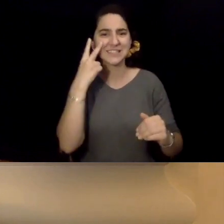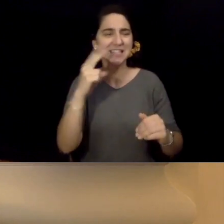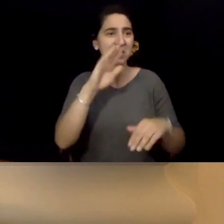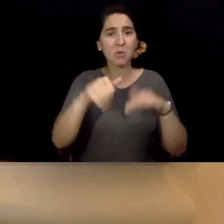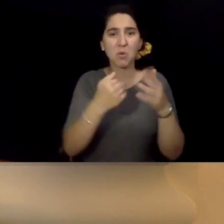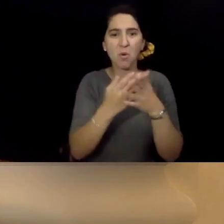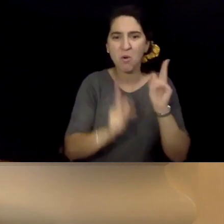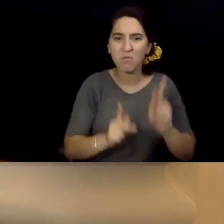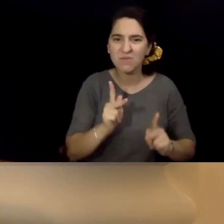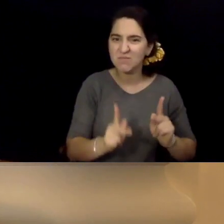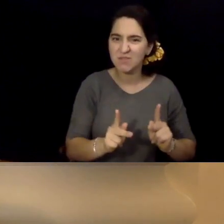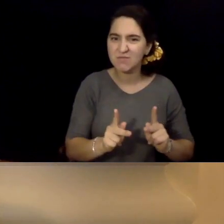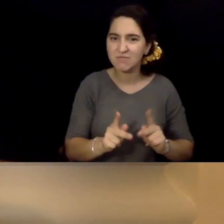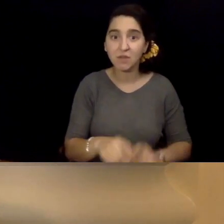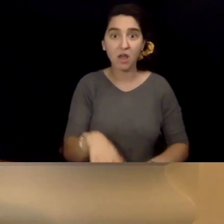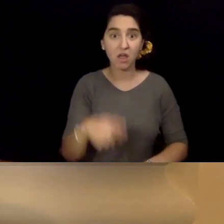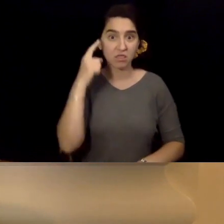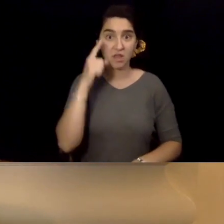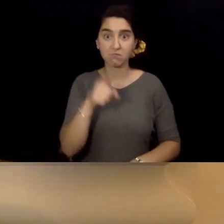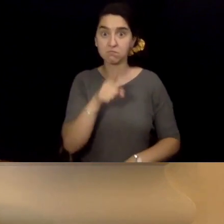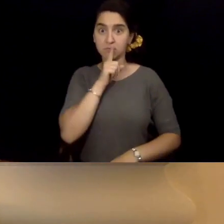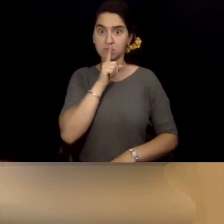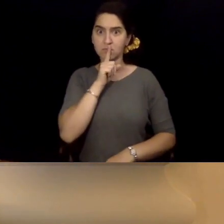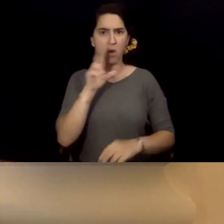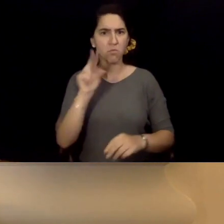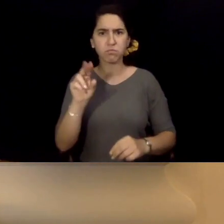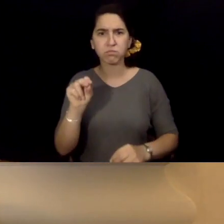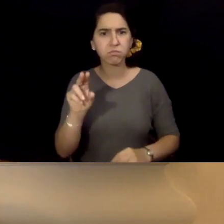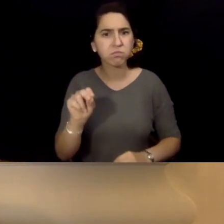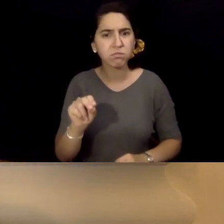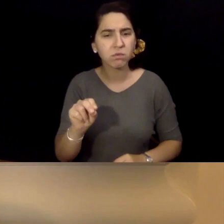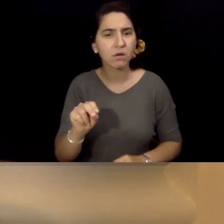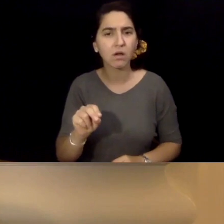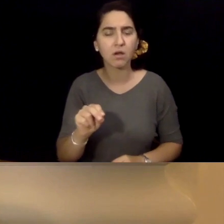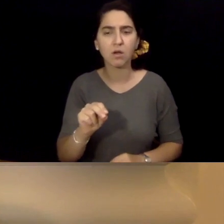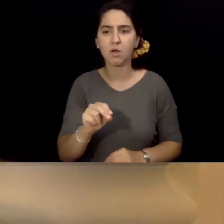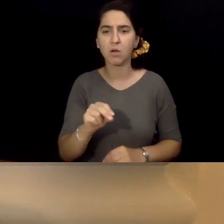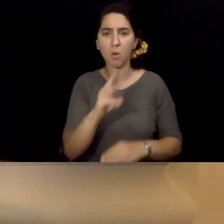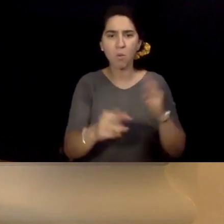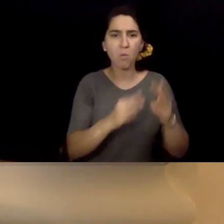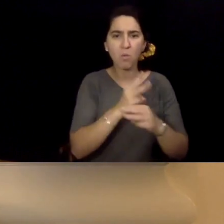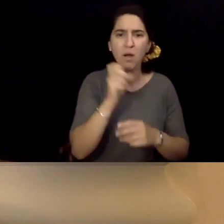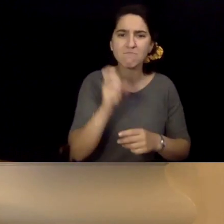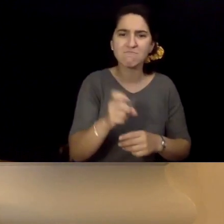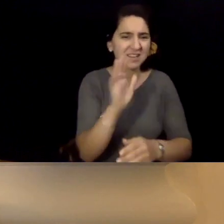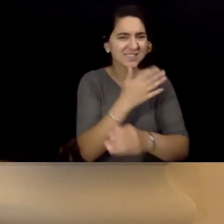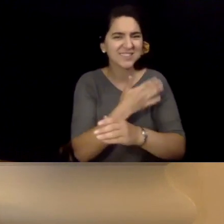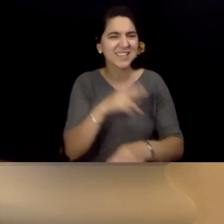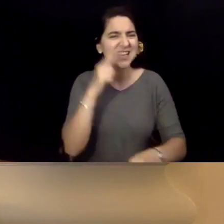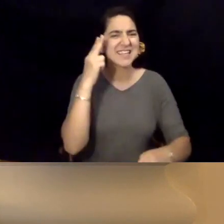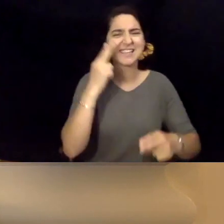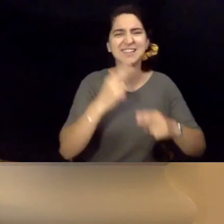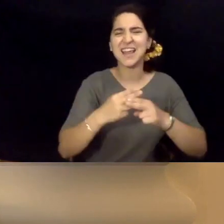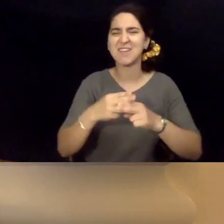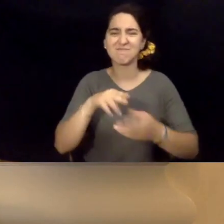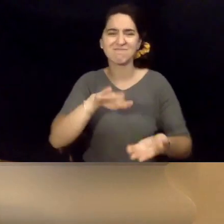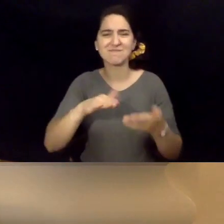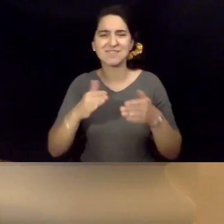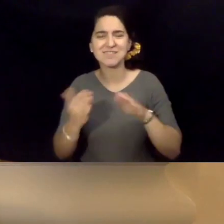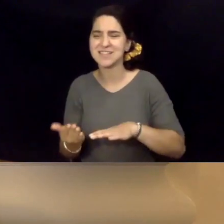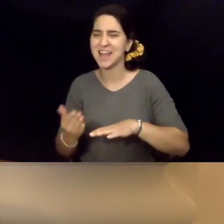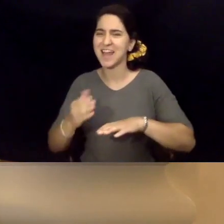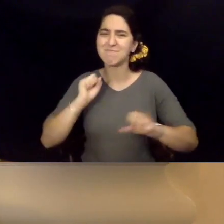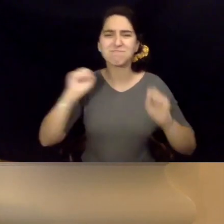eye. Don't think that we'll be silent. No, there will not be silence until the world has sung the names of the dead with